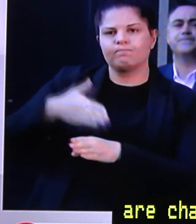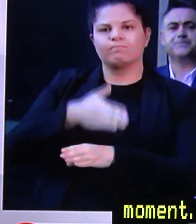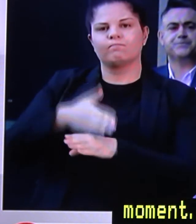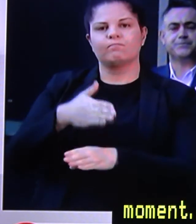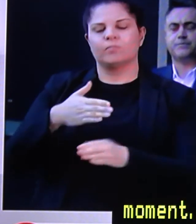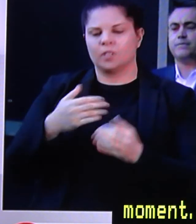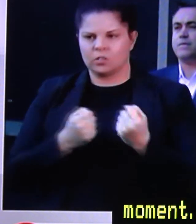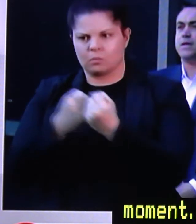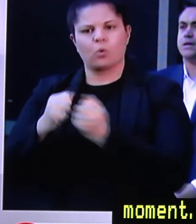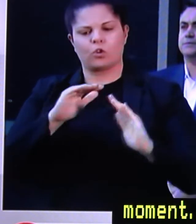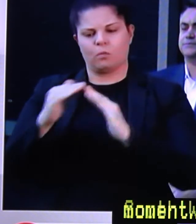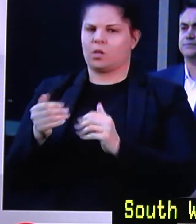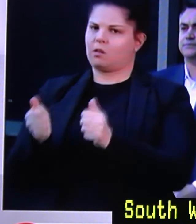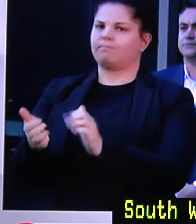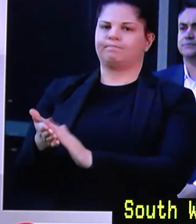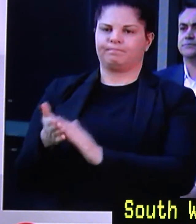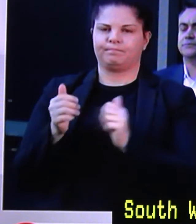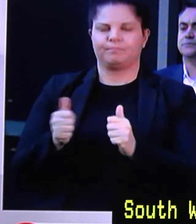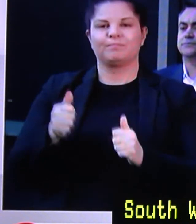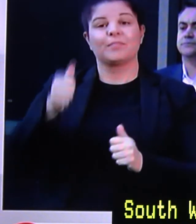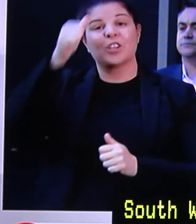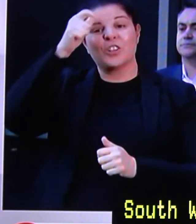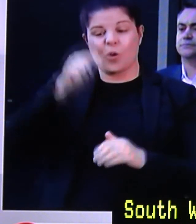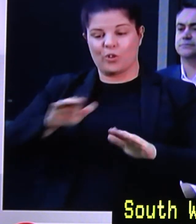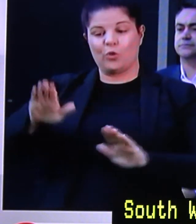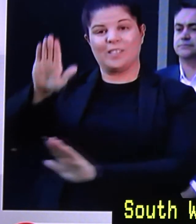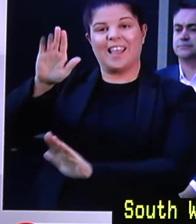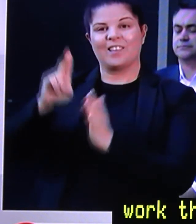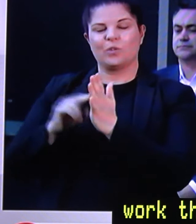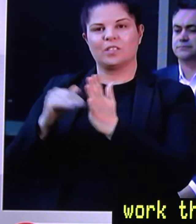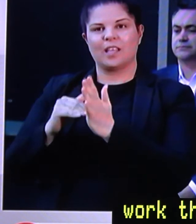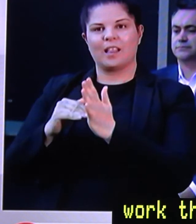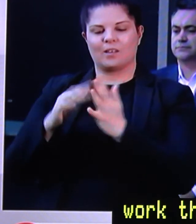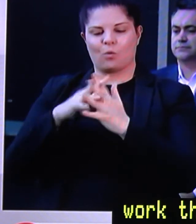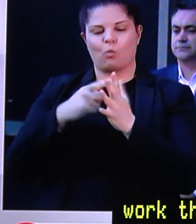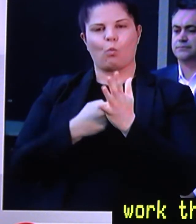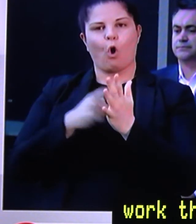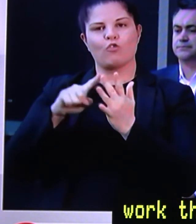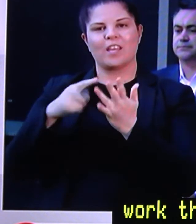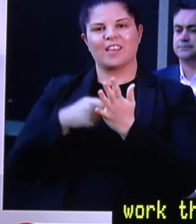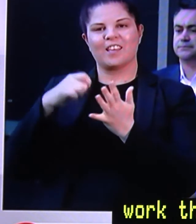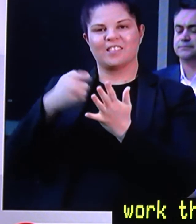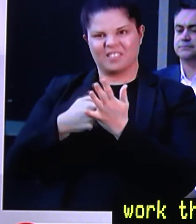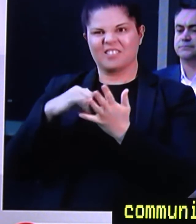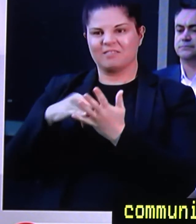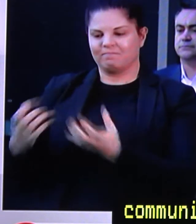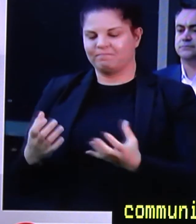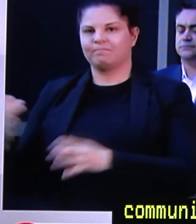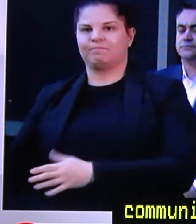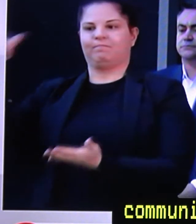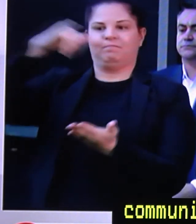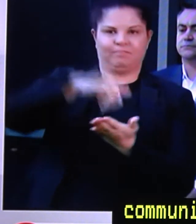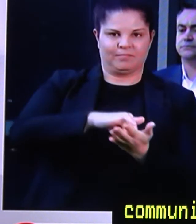community. We know the New Zealand Warriors landed in Tamworth on Sunday, some 48 players and